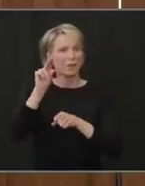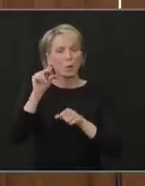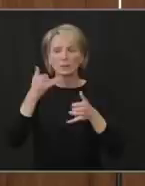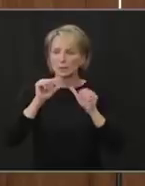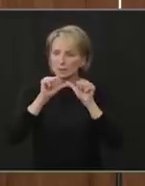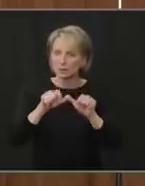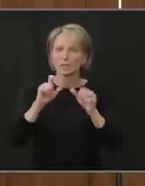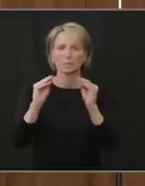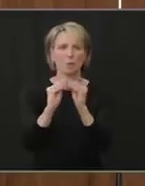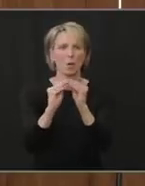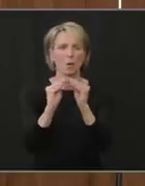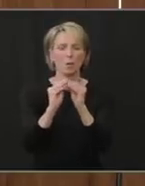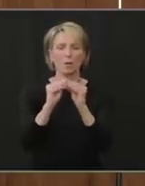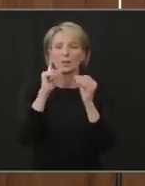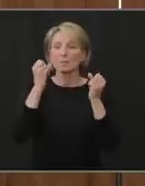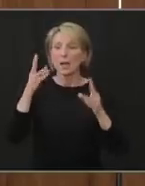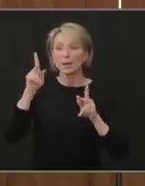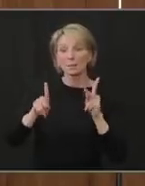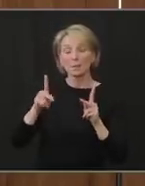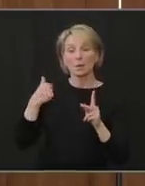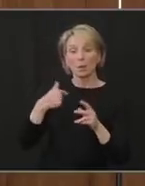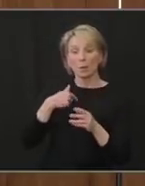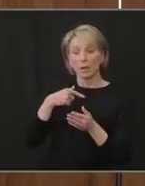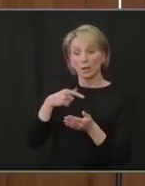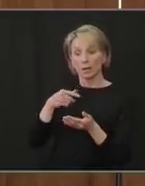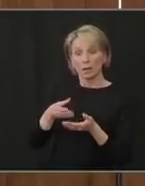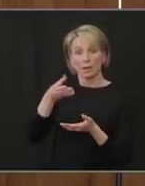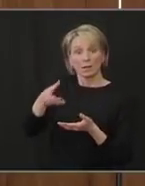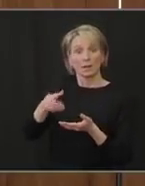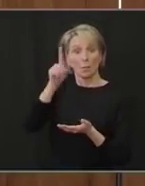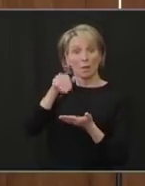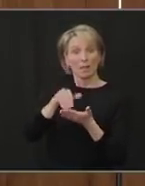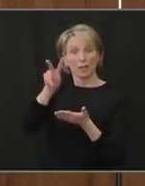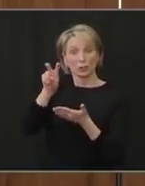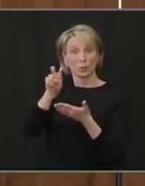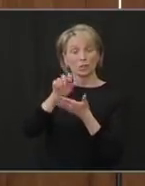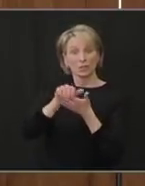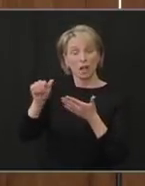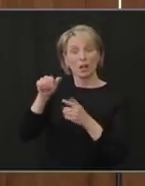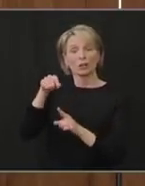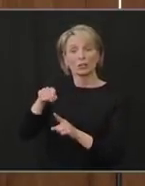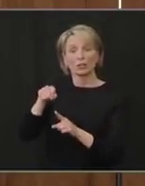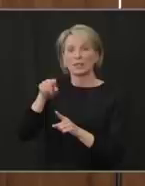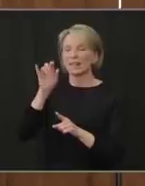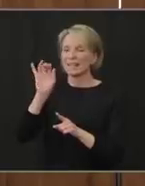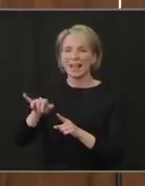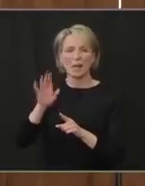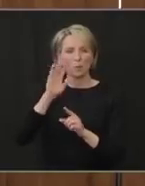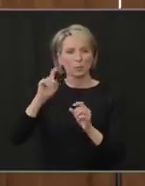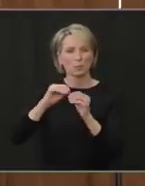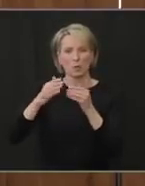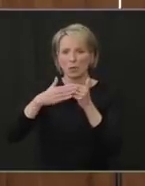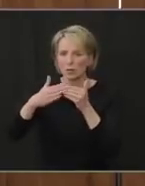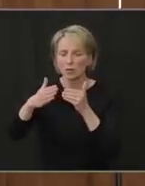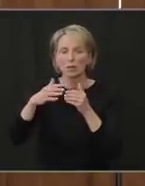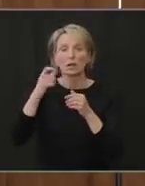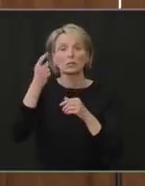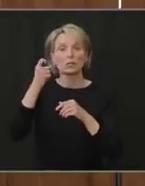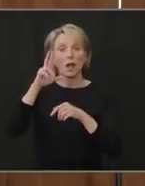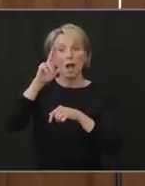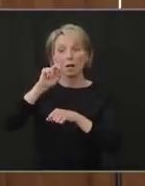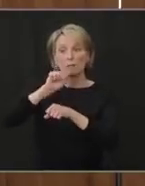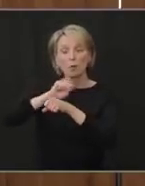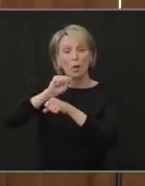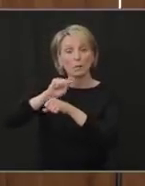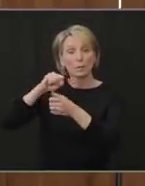this $1,200 payment looks a lot better than it really is. And Chris is absolutely right. Unemployment